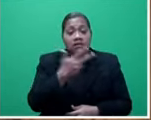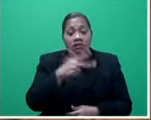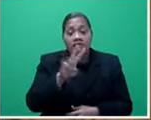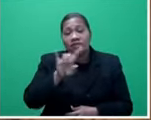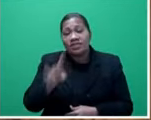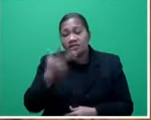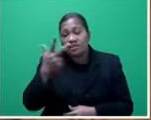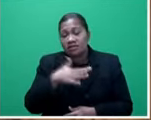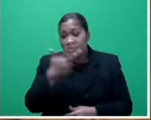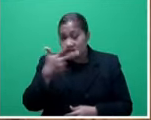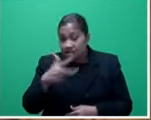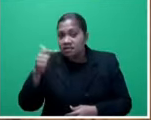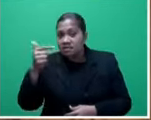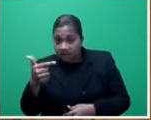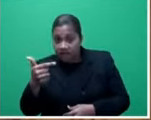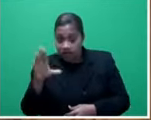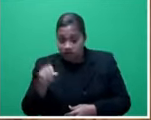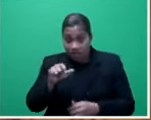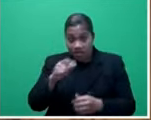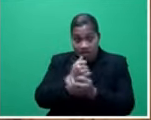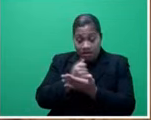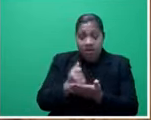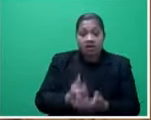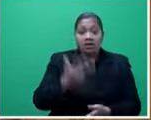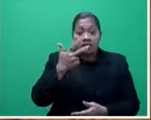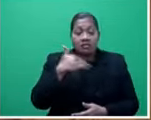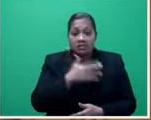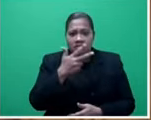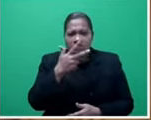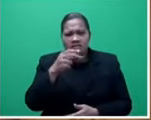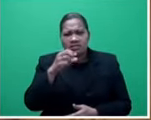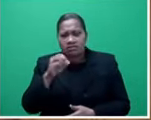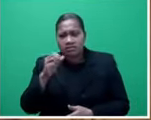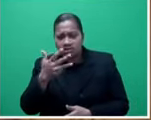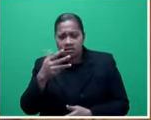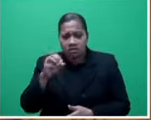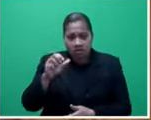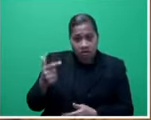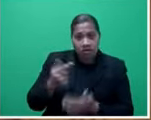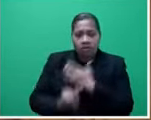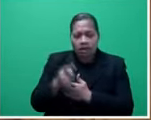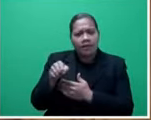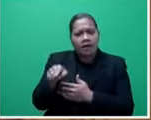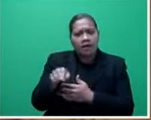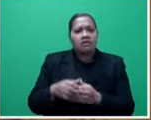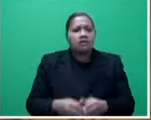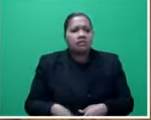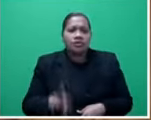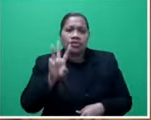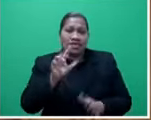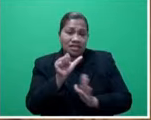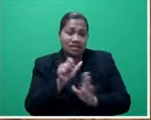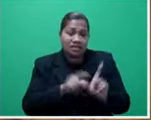884,887. Out of this number, 829,907 were reported as being at the age of 3 years and